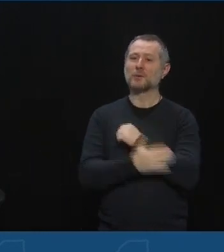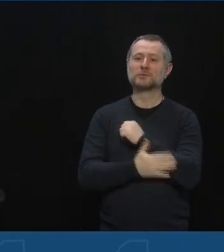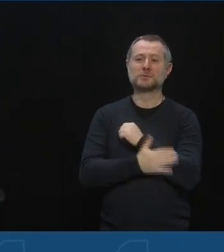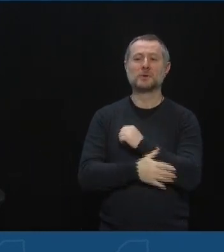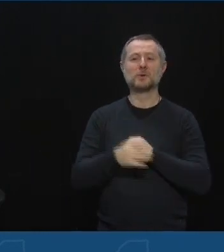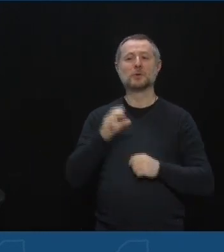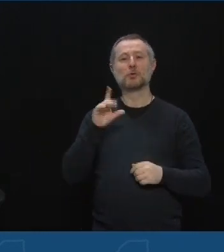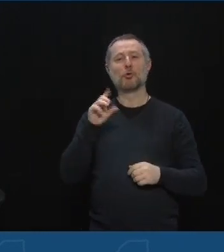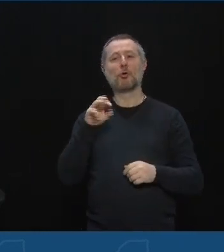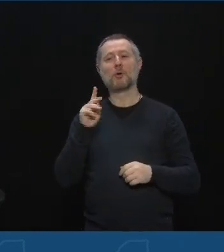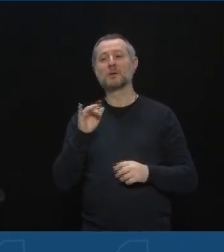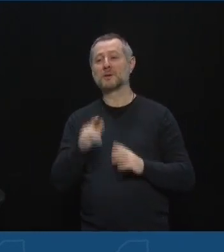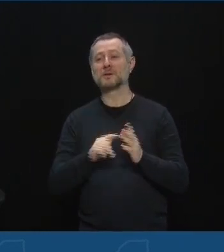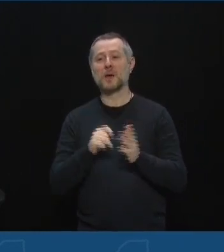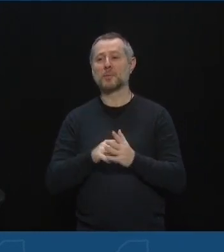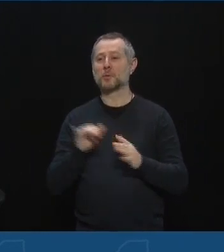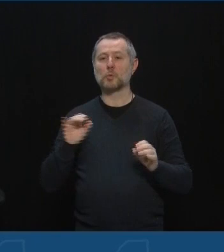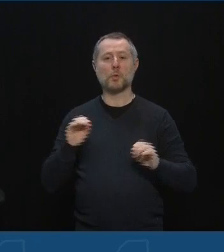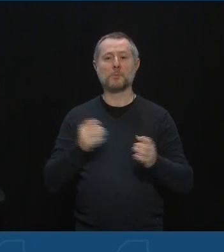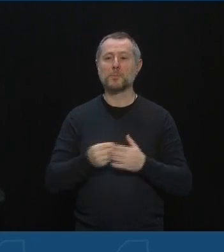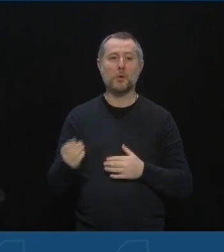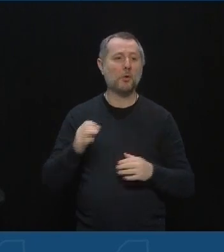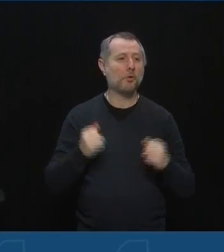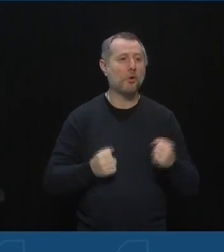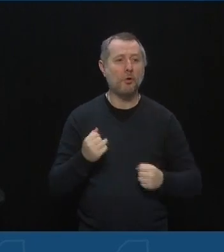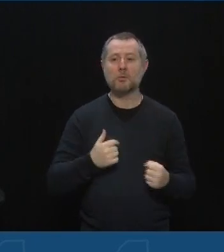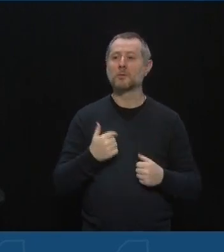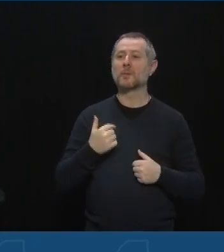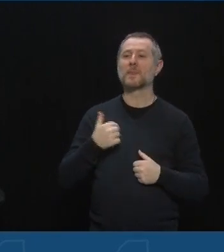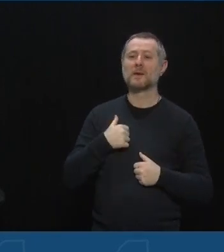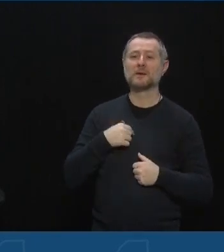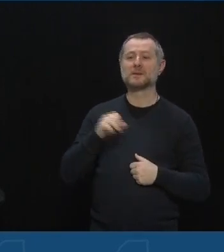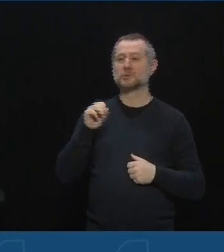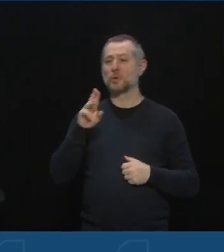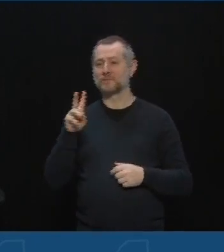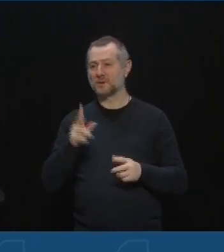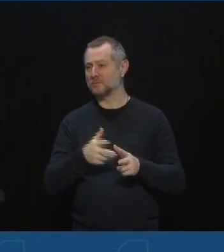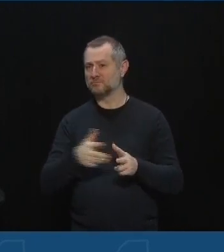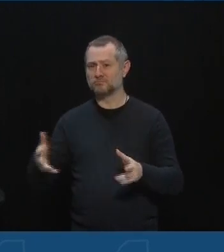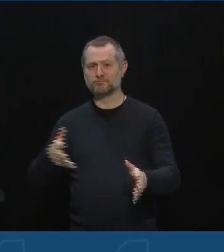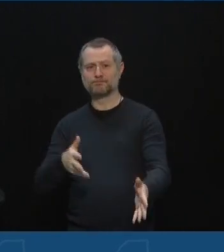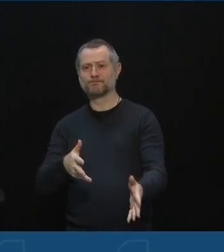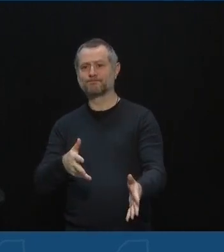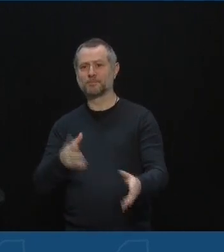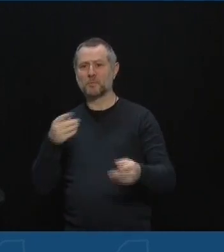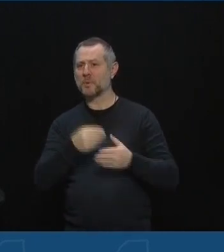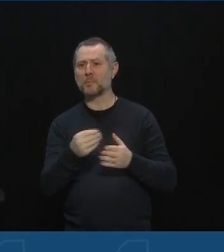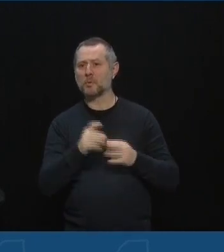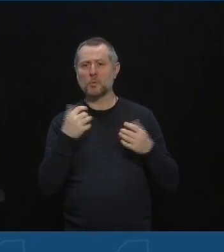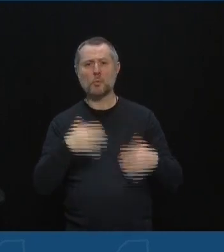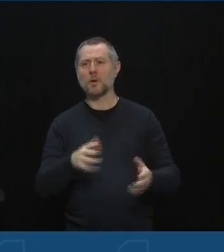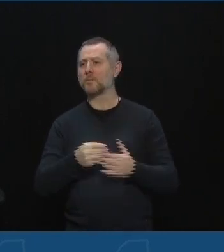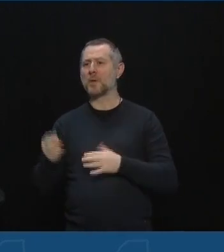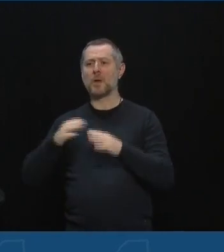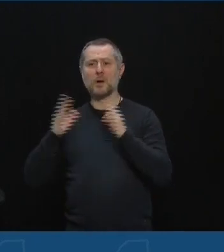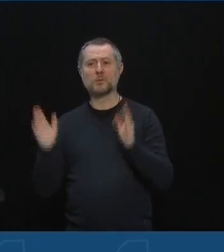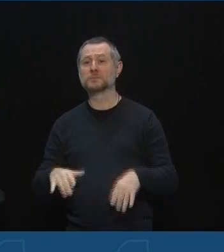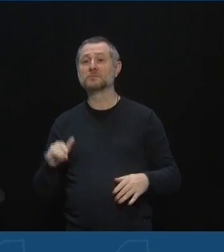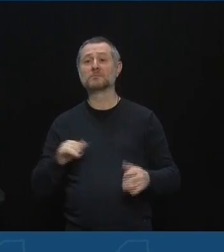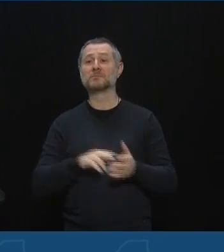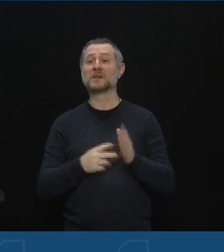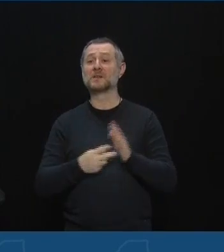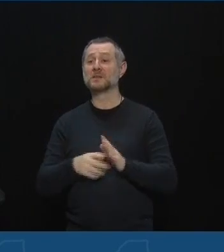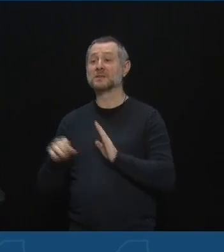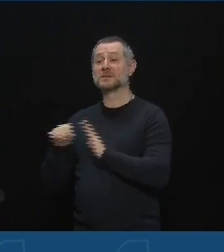buying cars. All the SUVs were sitting on the lots. Nobody was buying houses. I remember that like it was yesterday. That really hit the revenues of our state, but it hit